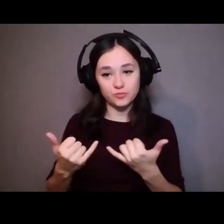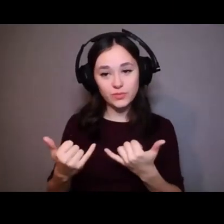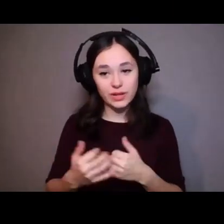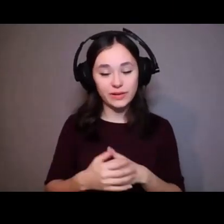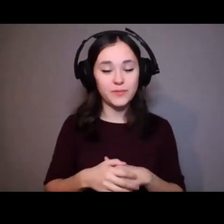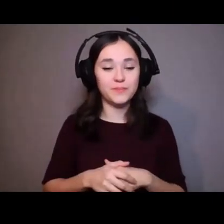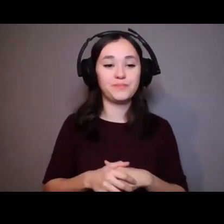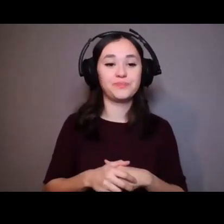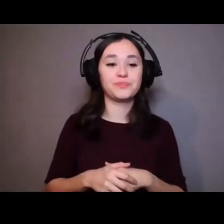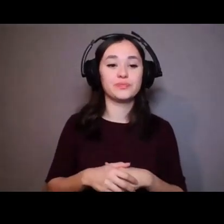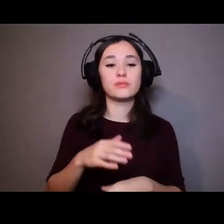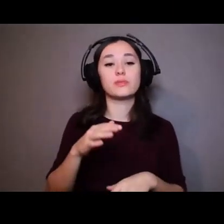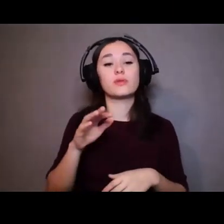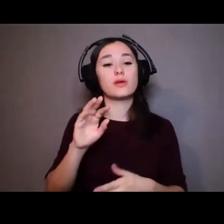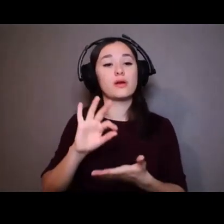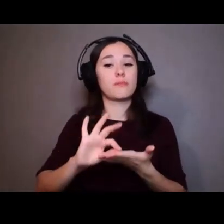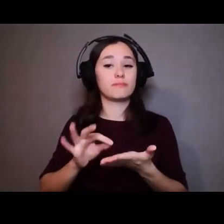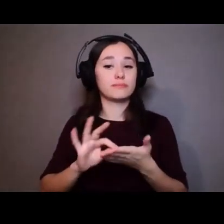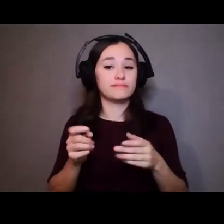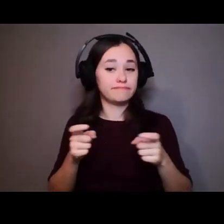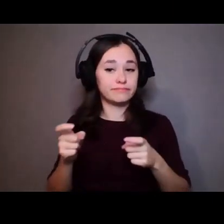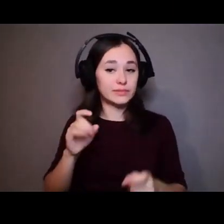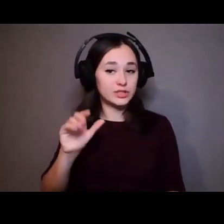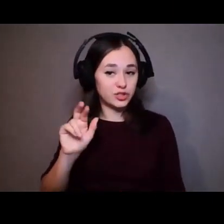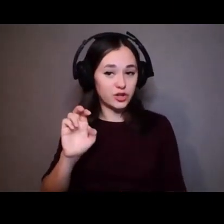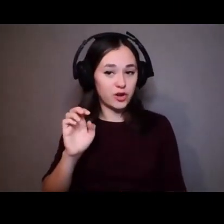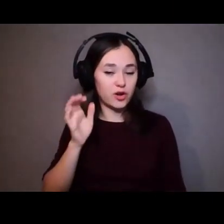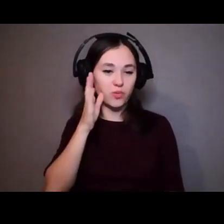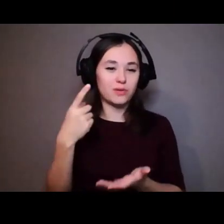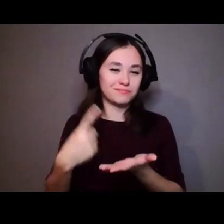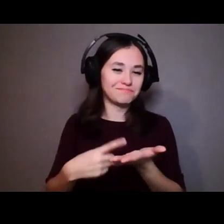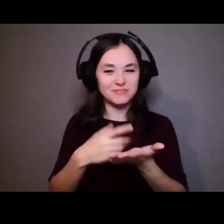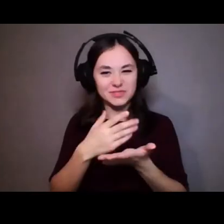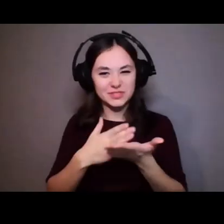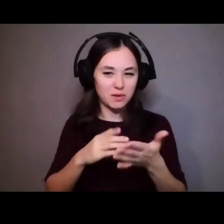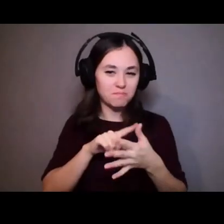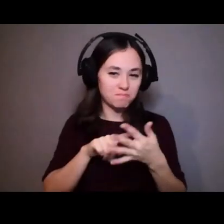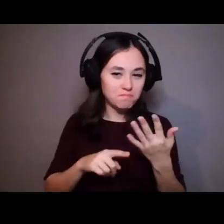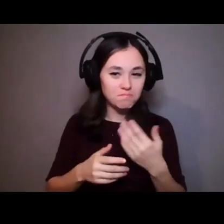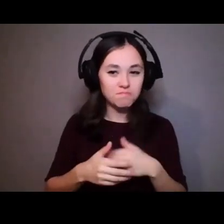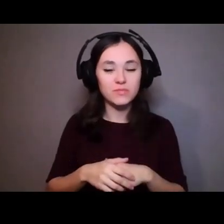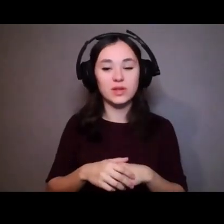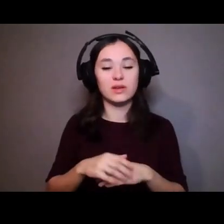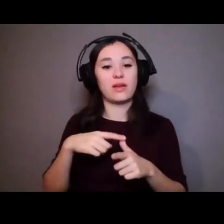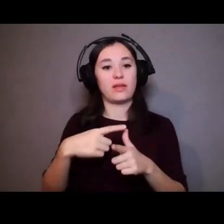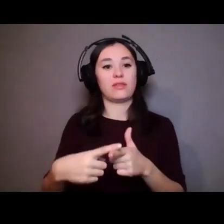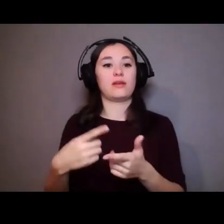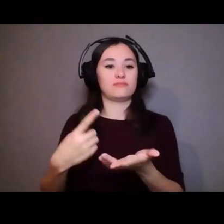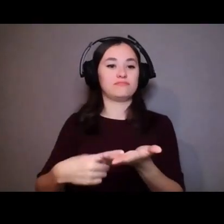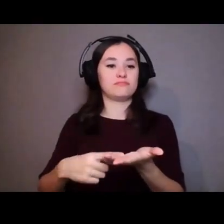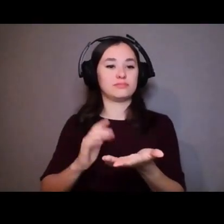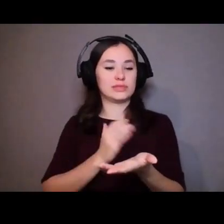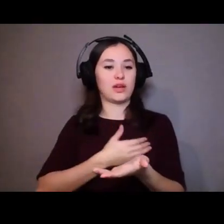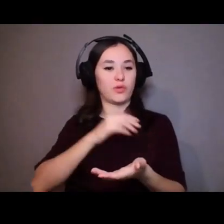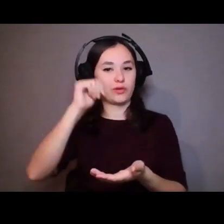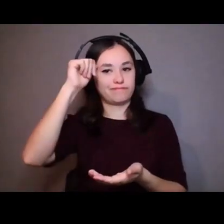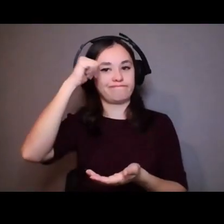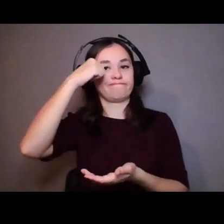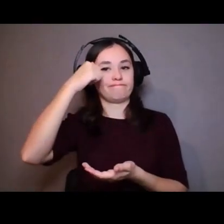Medicaid managed care, just to lay out a couple of the dimensions on this slide, and then I'll talk about our takeaways and our